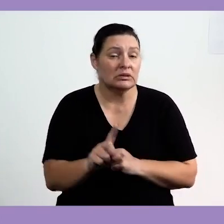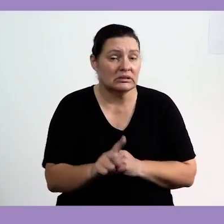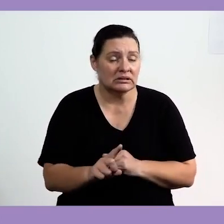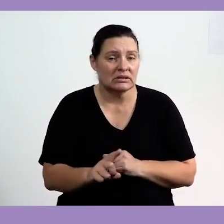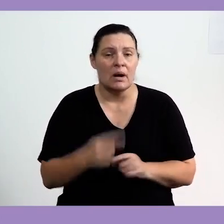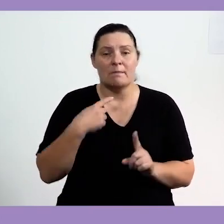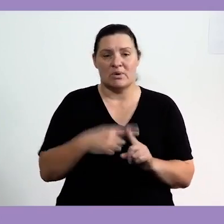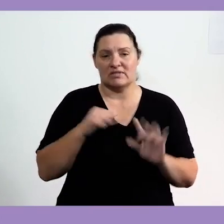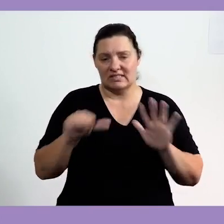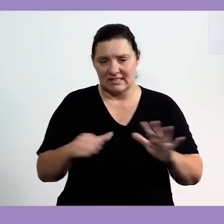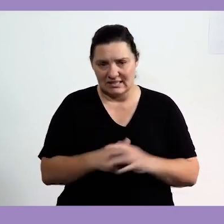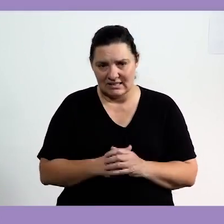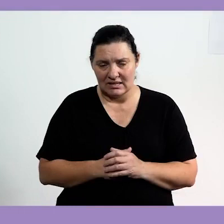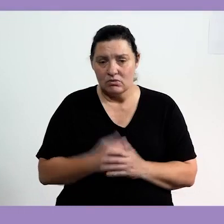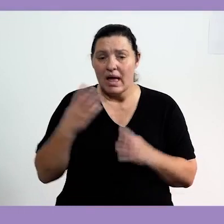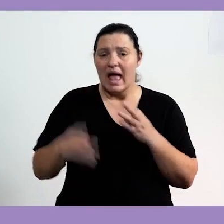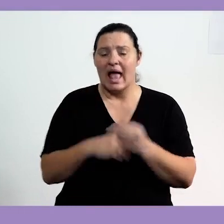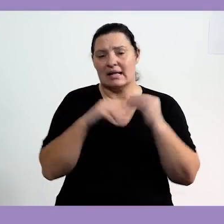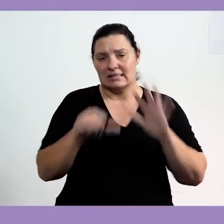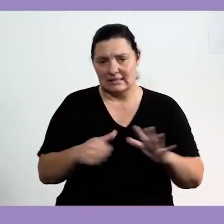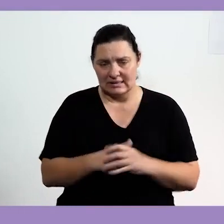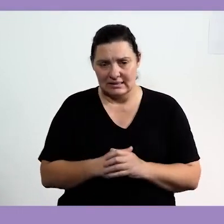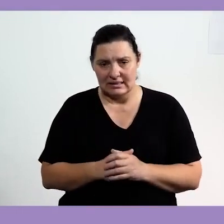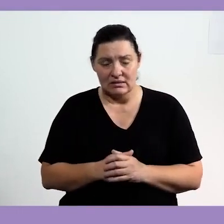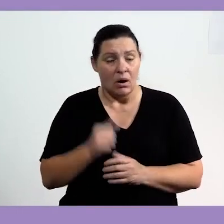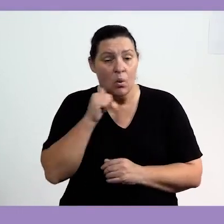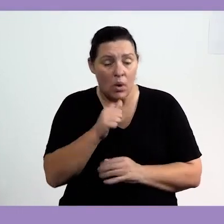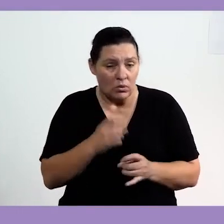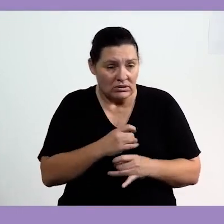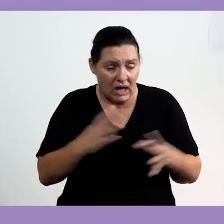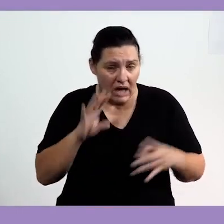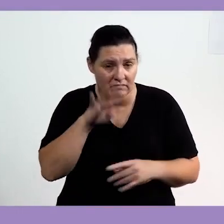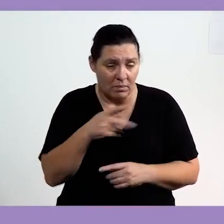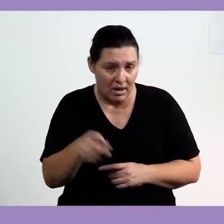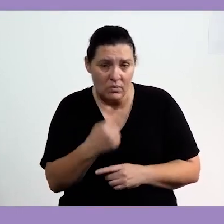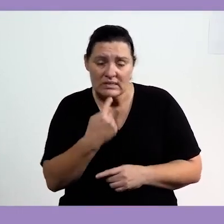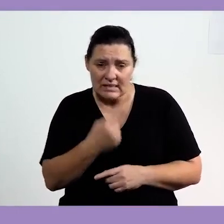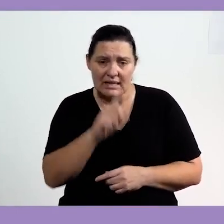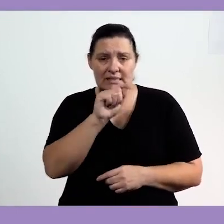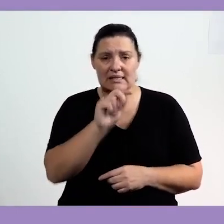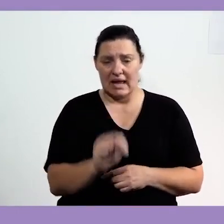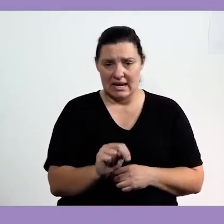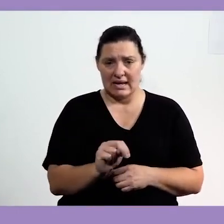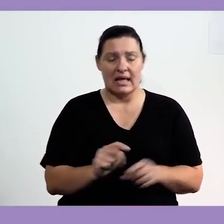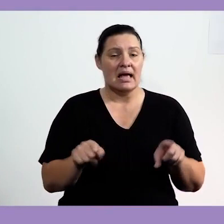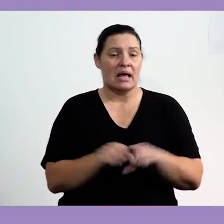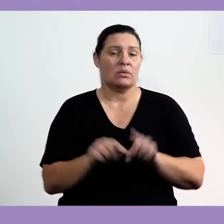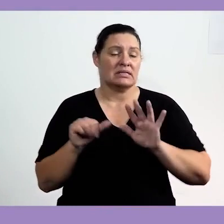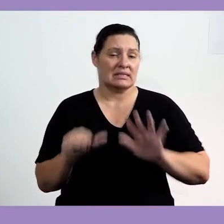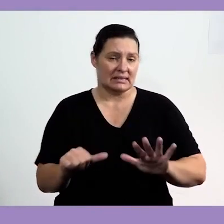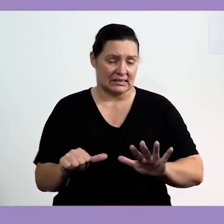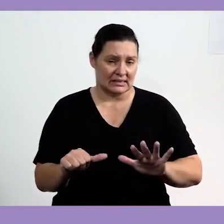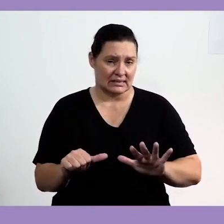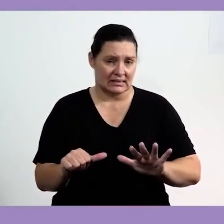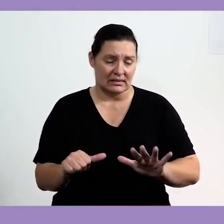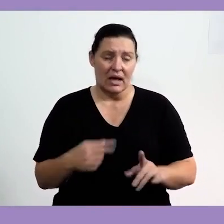difference there is a positive 6, meaning we are adding 6. So when we start our formula, we are going to say Tn is equals